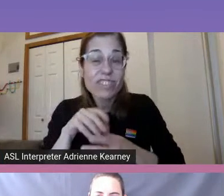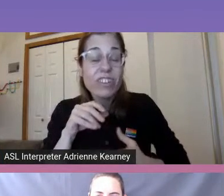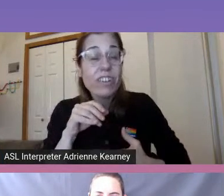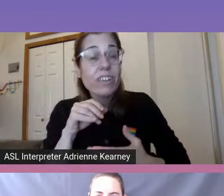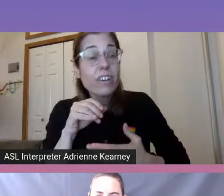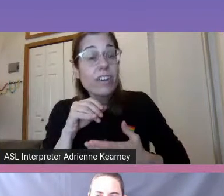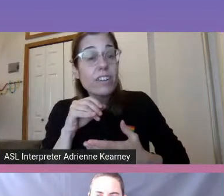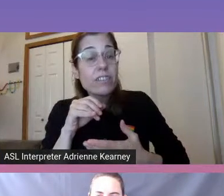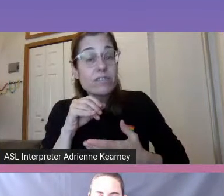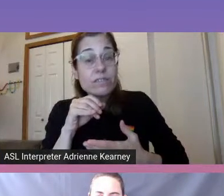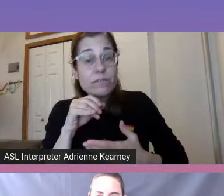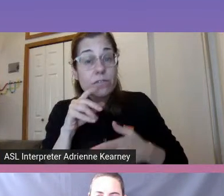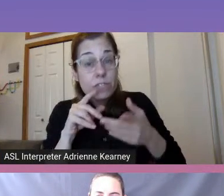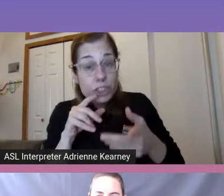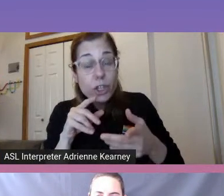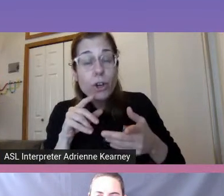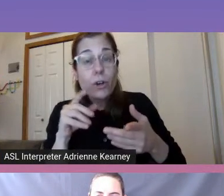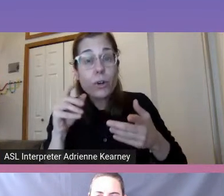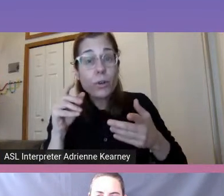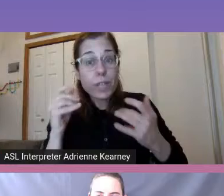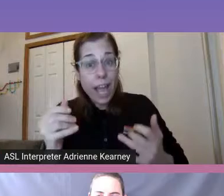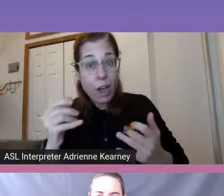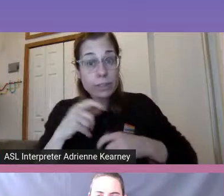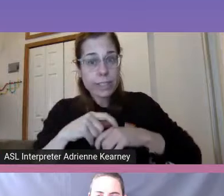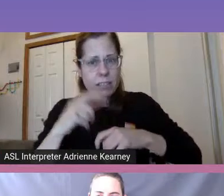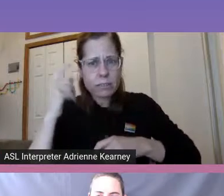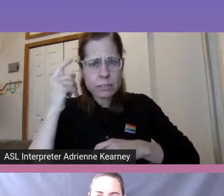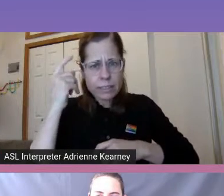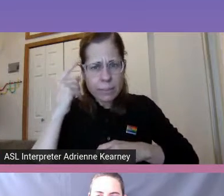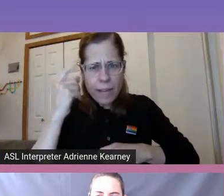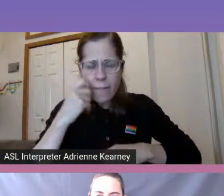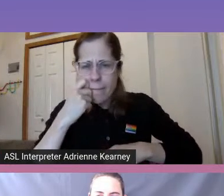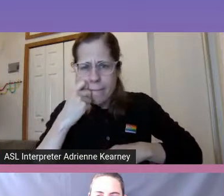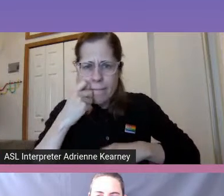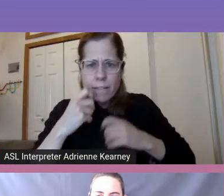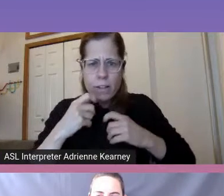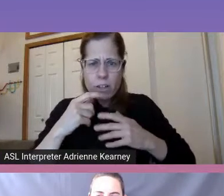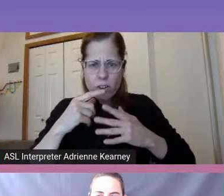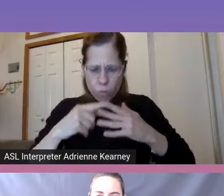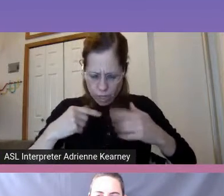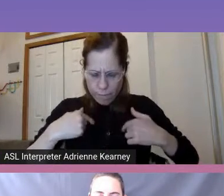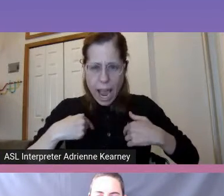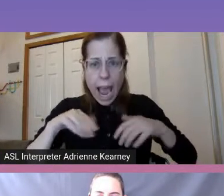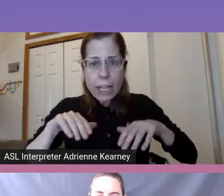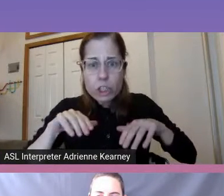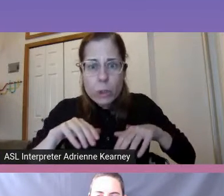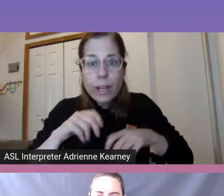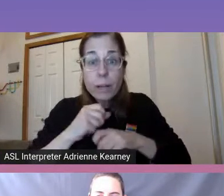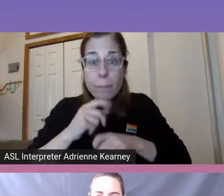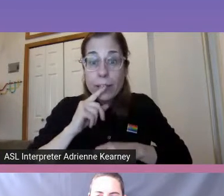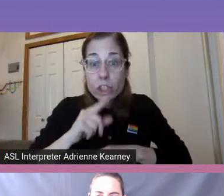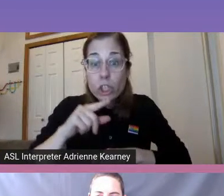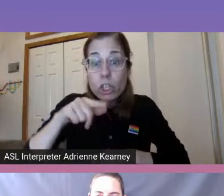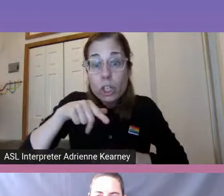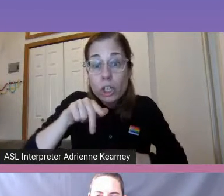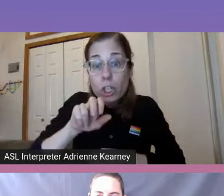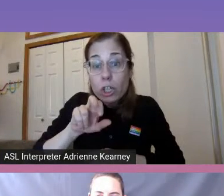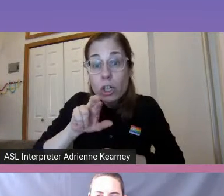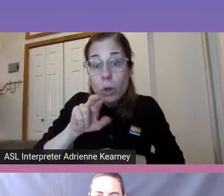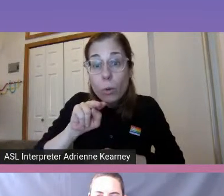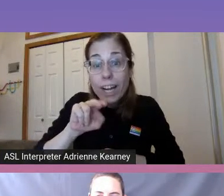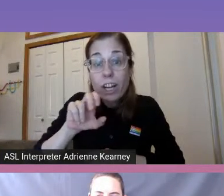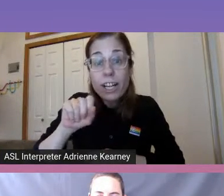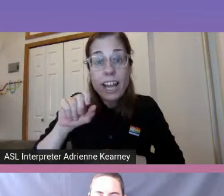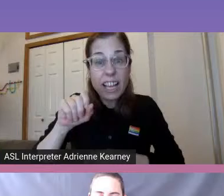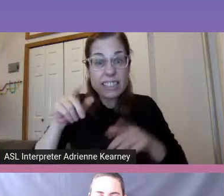is it that you've been doing to make sure that, you know, that queerness is happening, you know, in your space? And I think all of you have tapped a little bit into